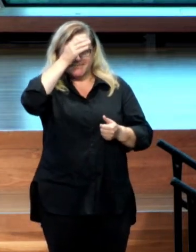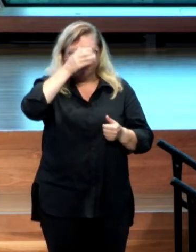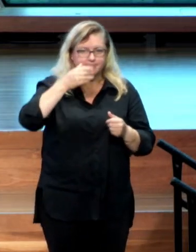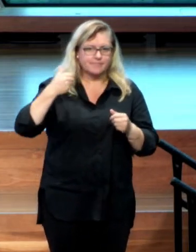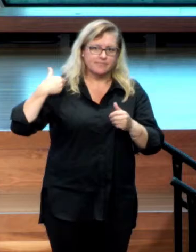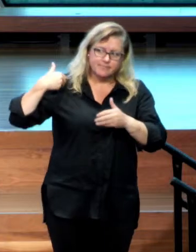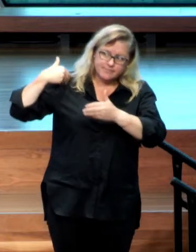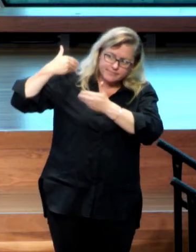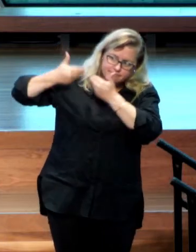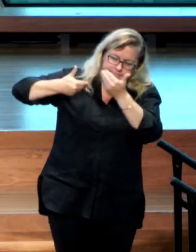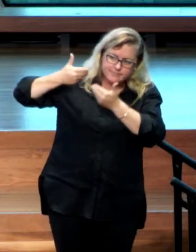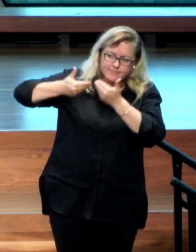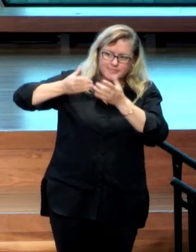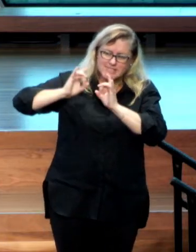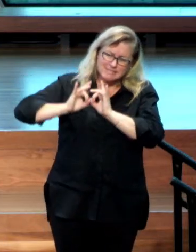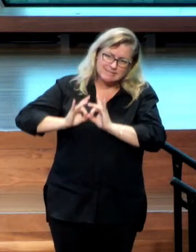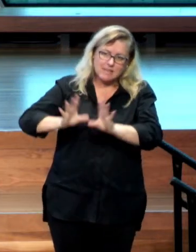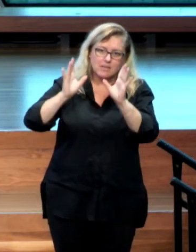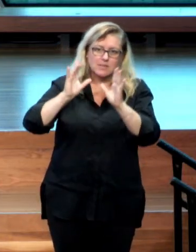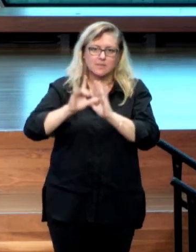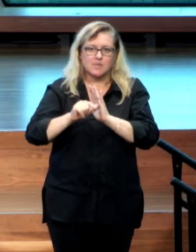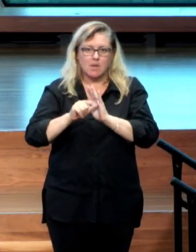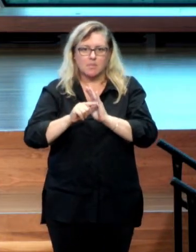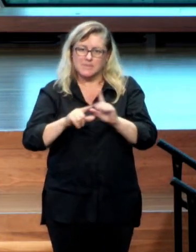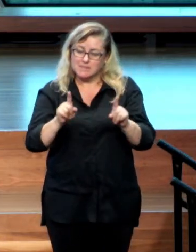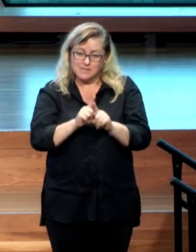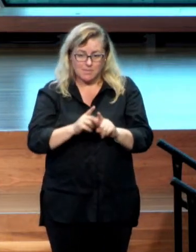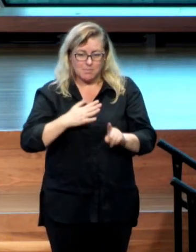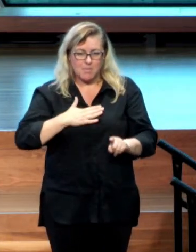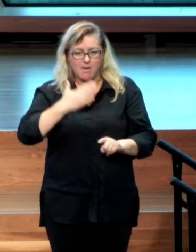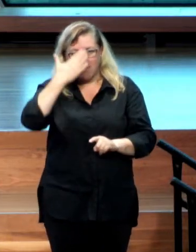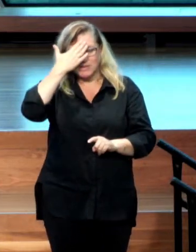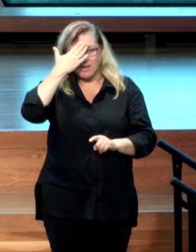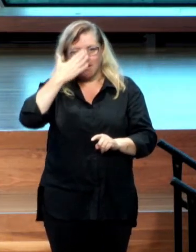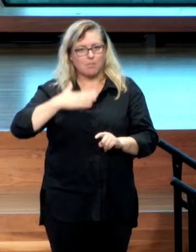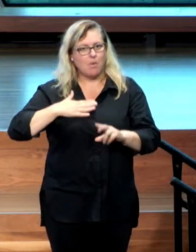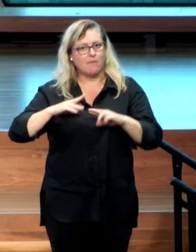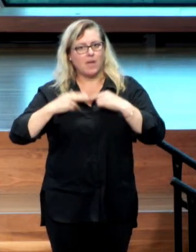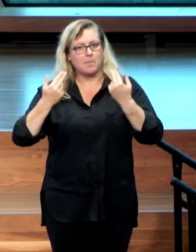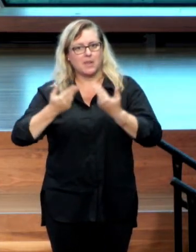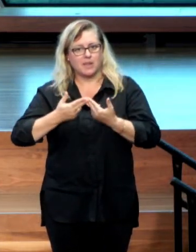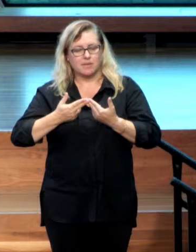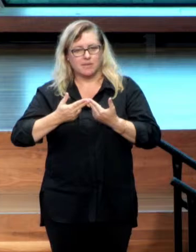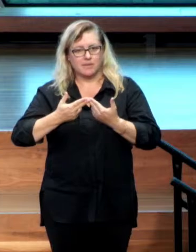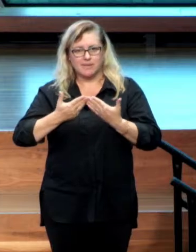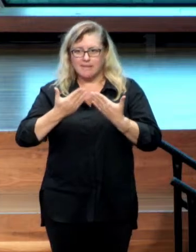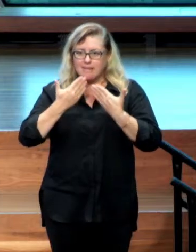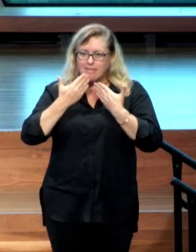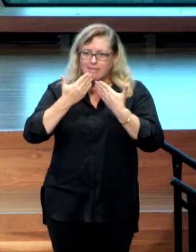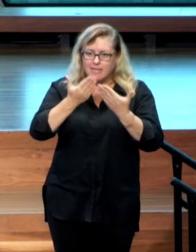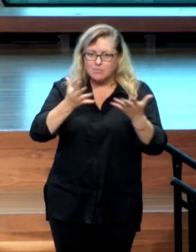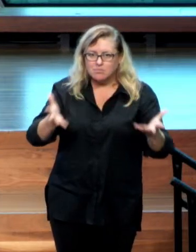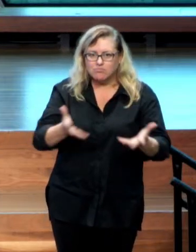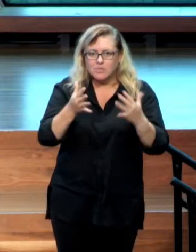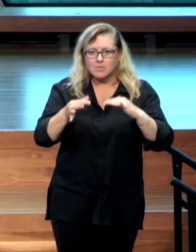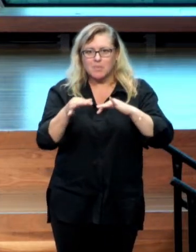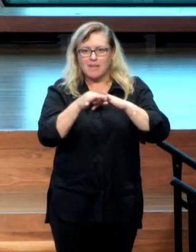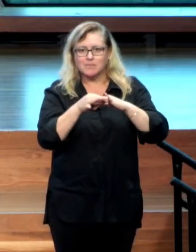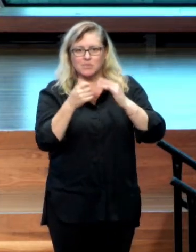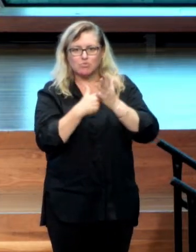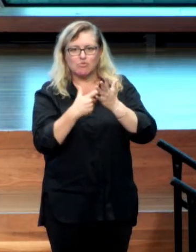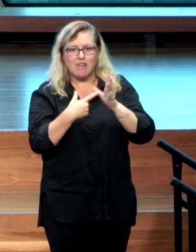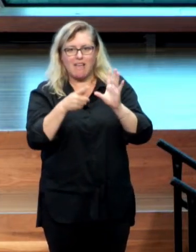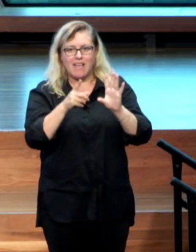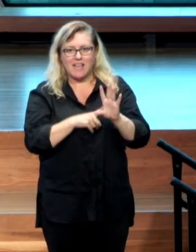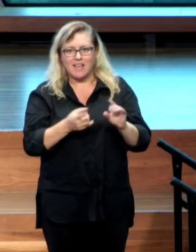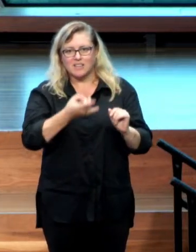from the beginning of time, as have my elders and family. Thanks to my greatest encouragers, my husband Ray,